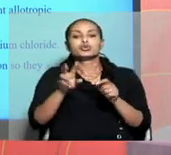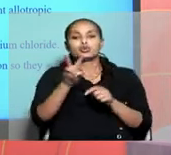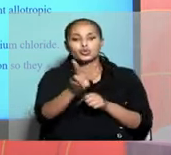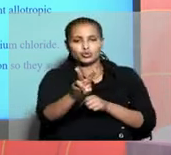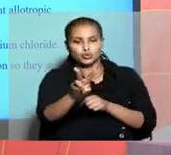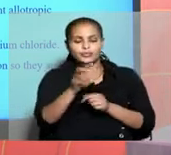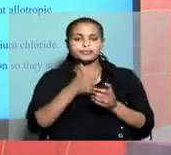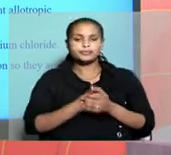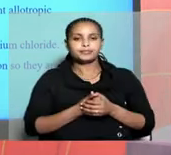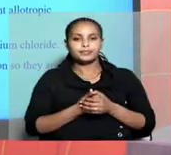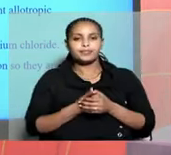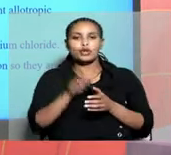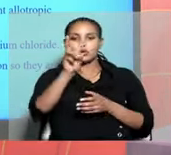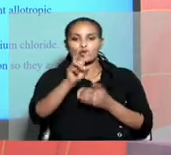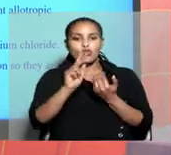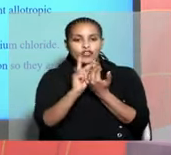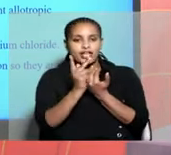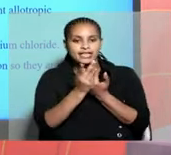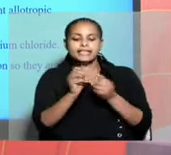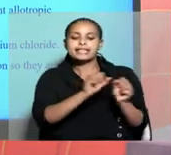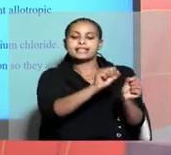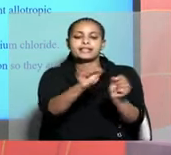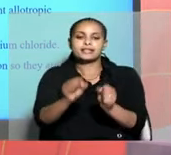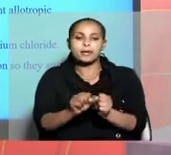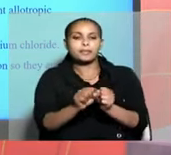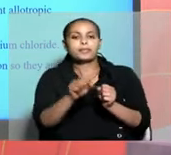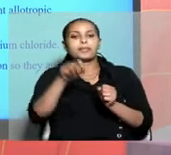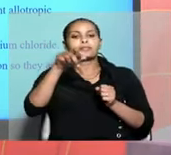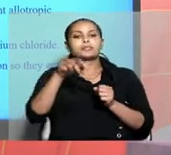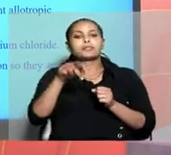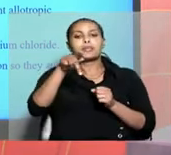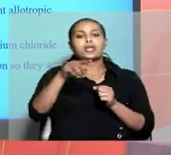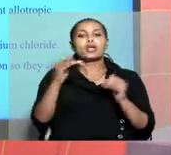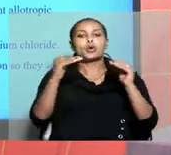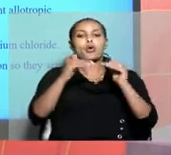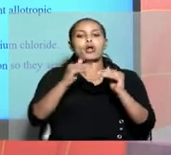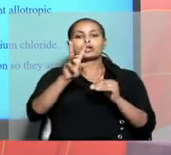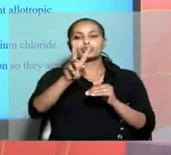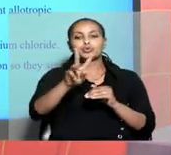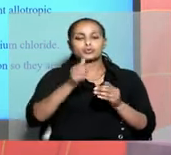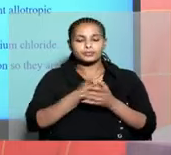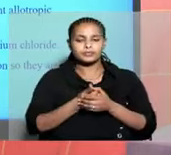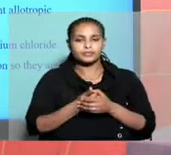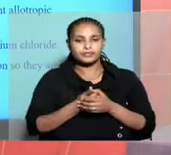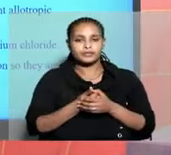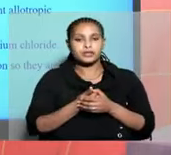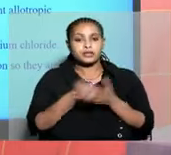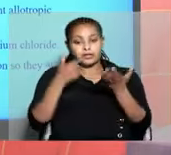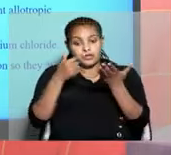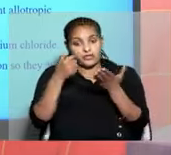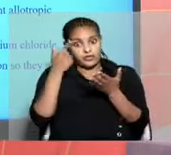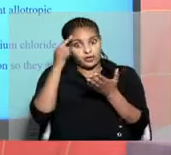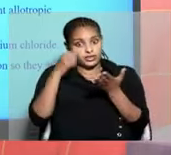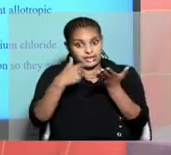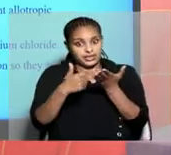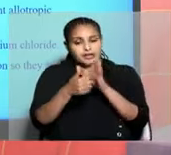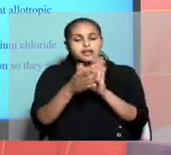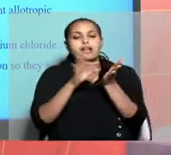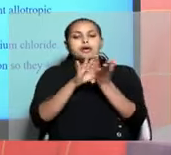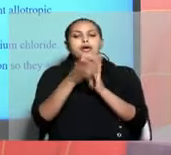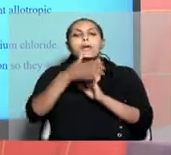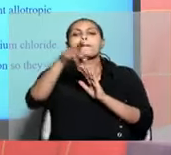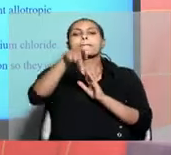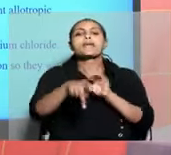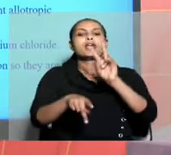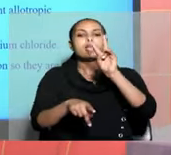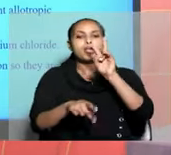2. A two-phase system, P equal 2. For this number of phases,